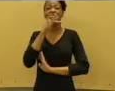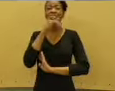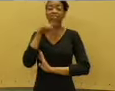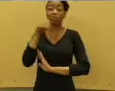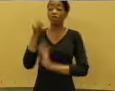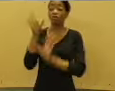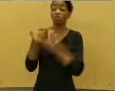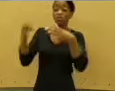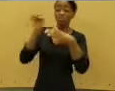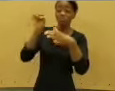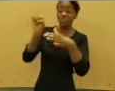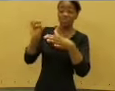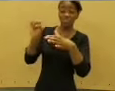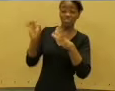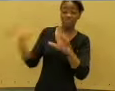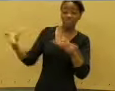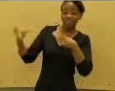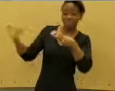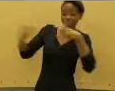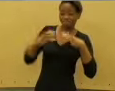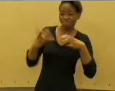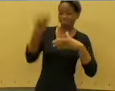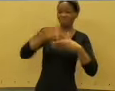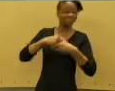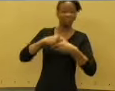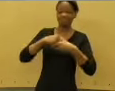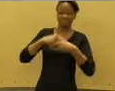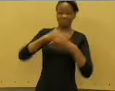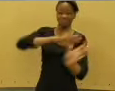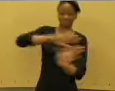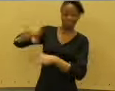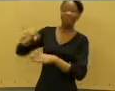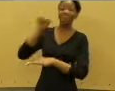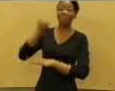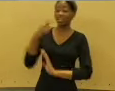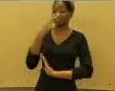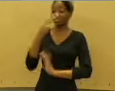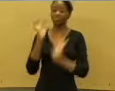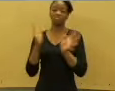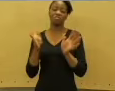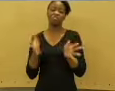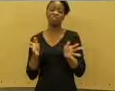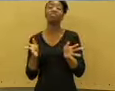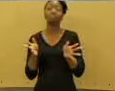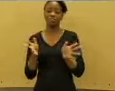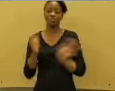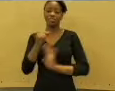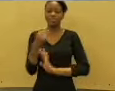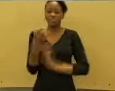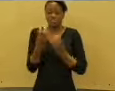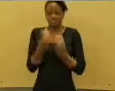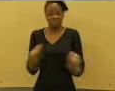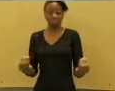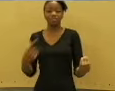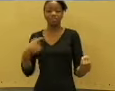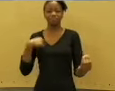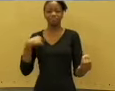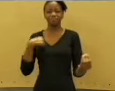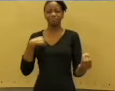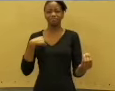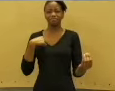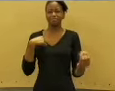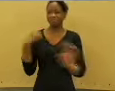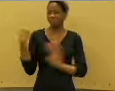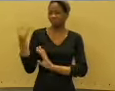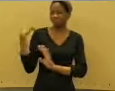people. And when we talk about situations like this, I was staying with a group of young kids earlier on in the year, and I reminded them of,